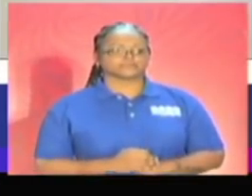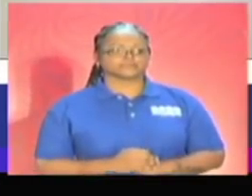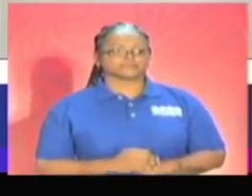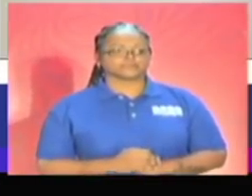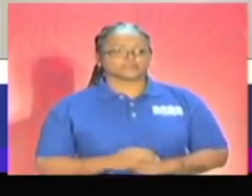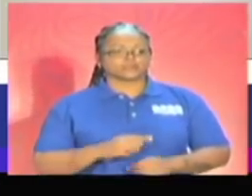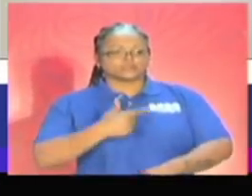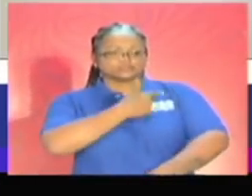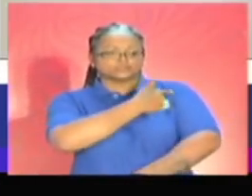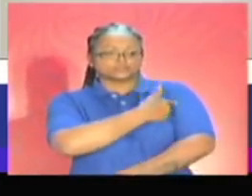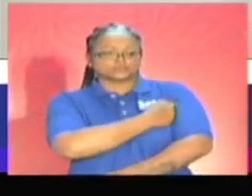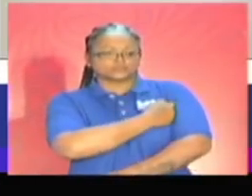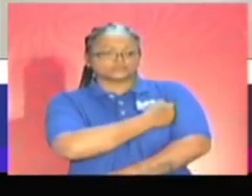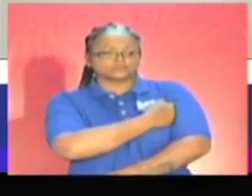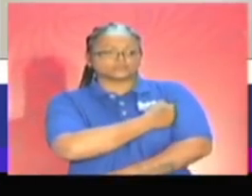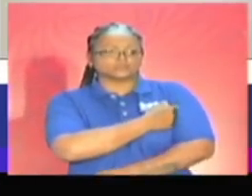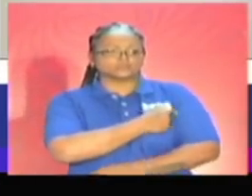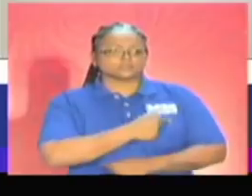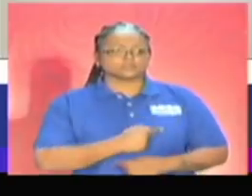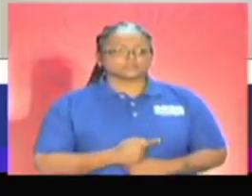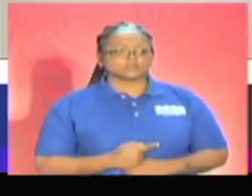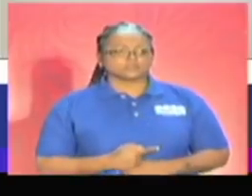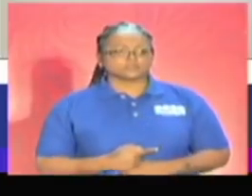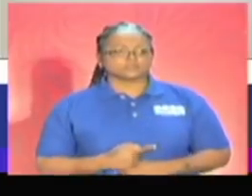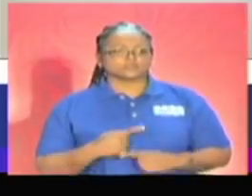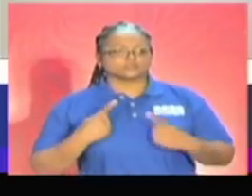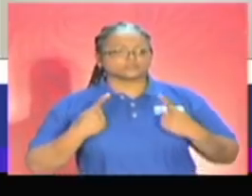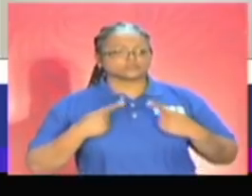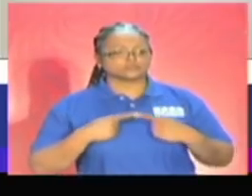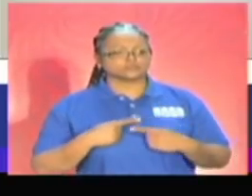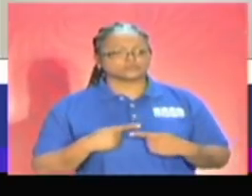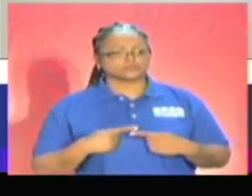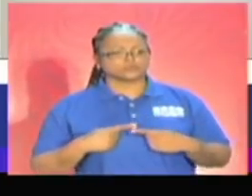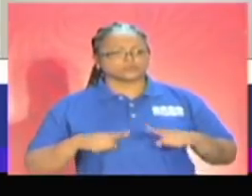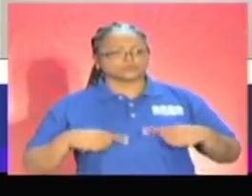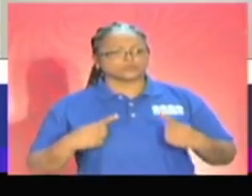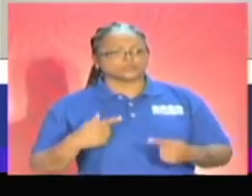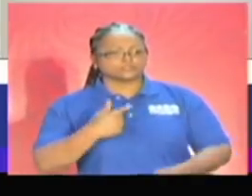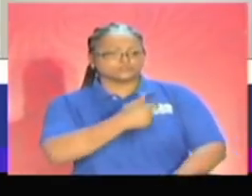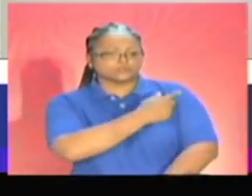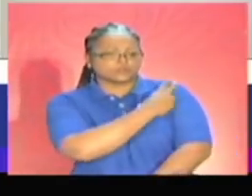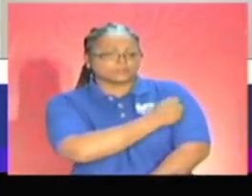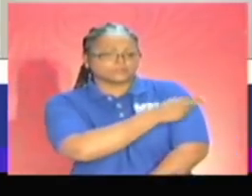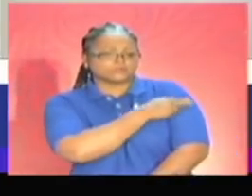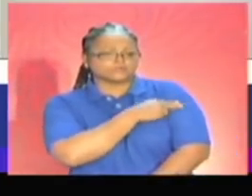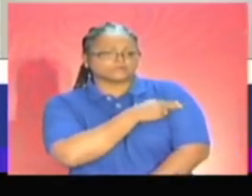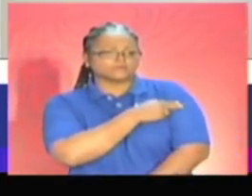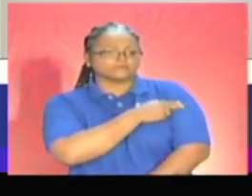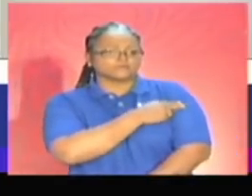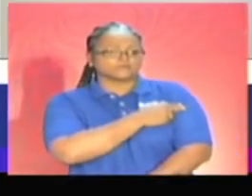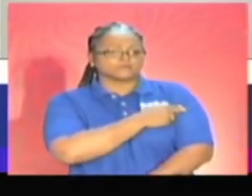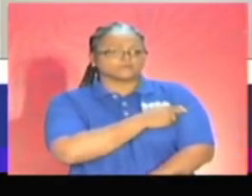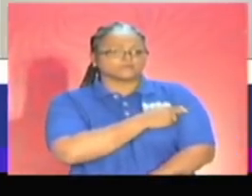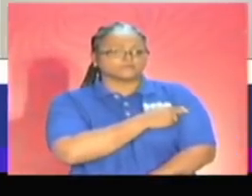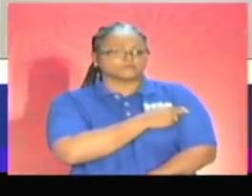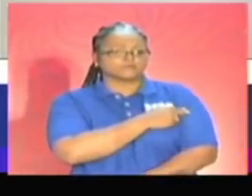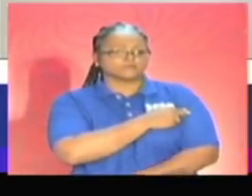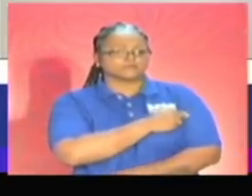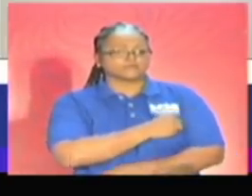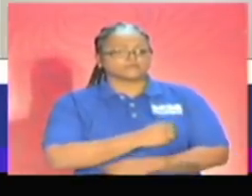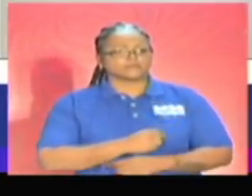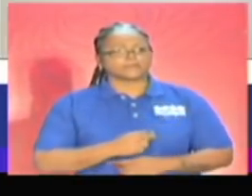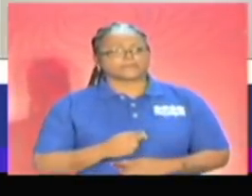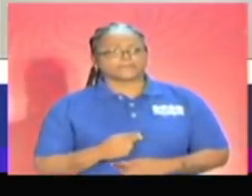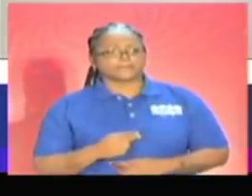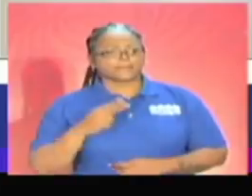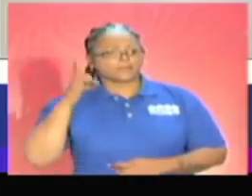proven to reduce hospitalizations and death, but I want to ask one question of herd immunity. We've been told that if we